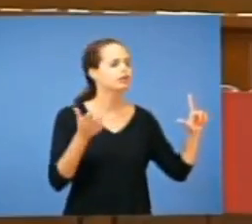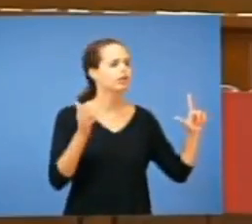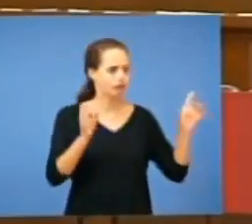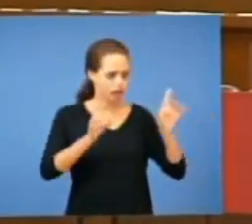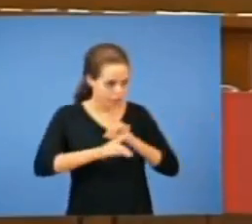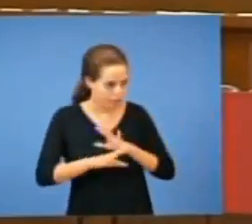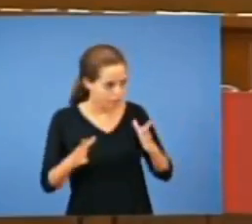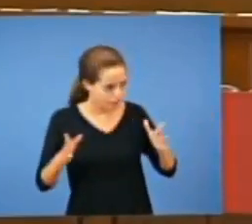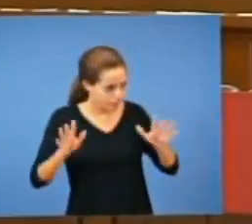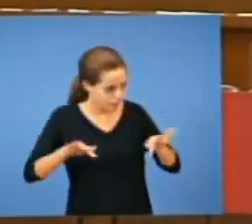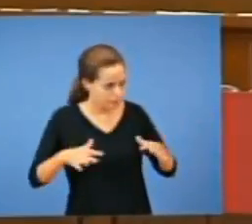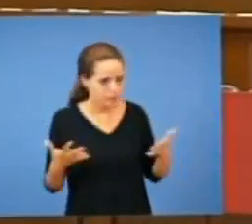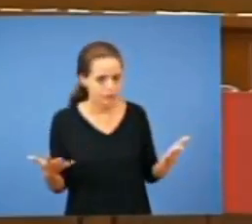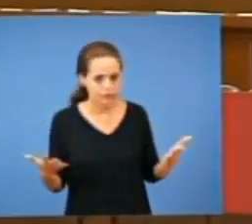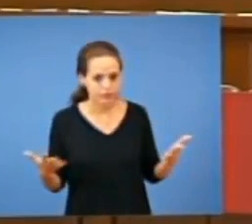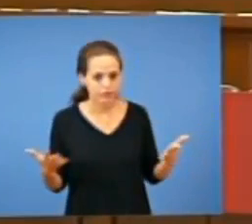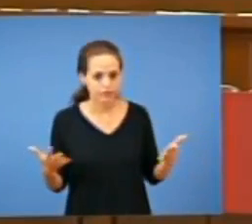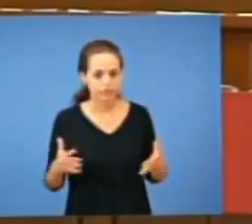It stopped? It's over?